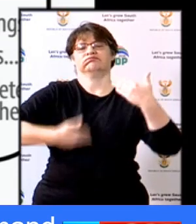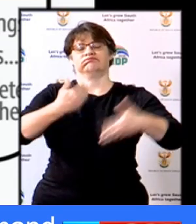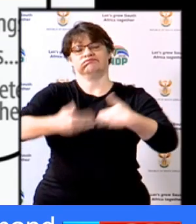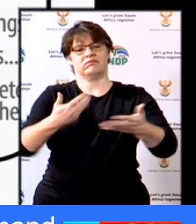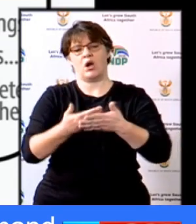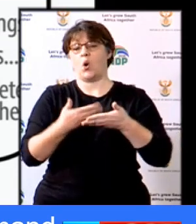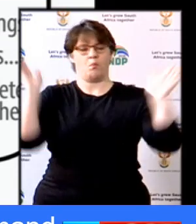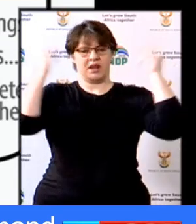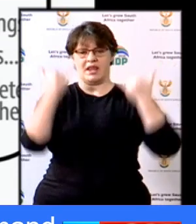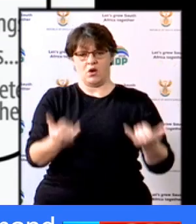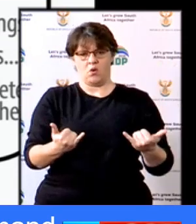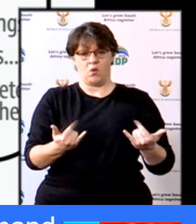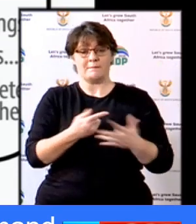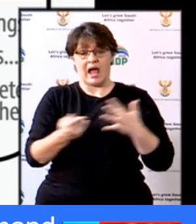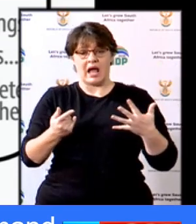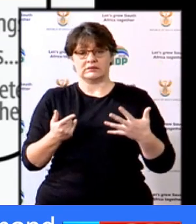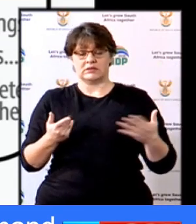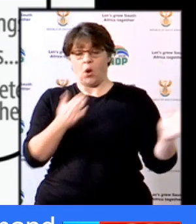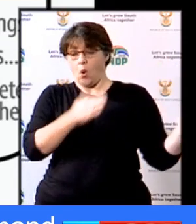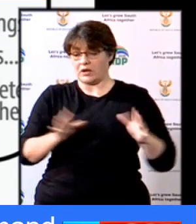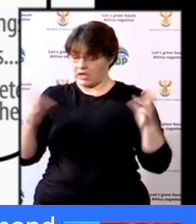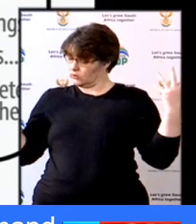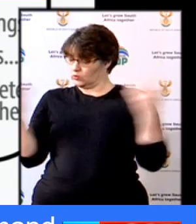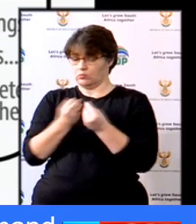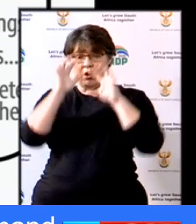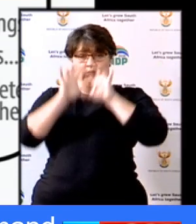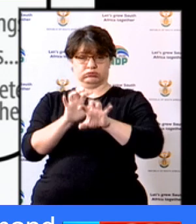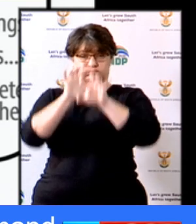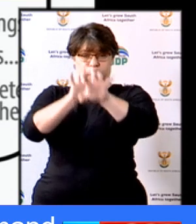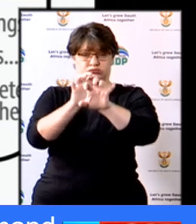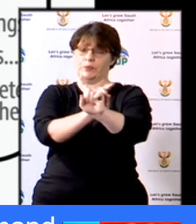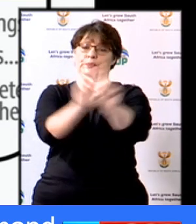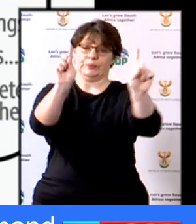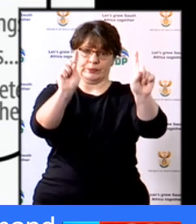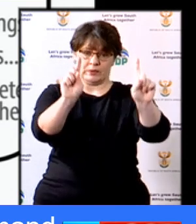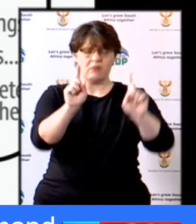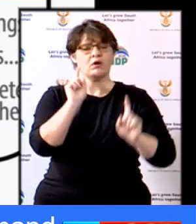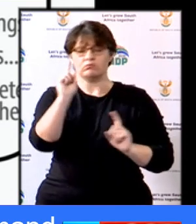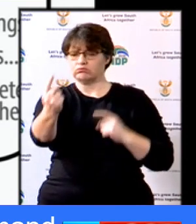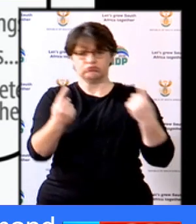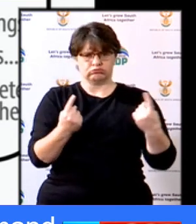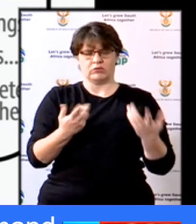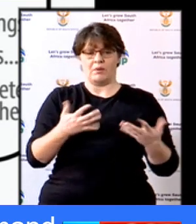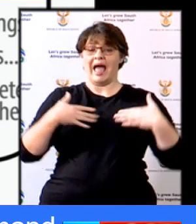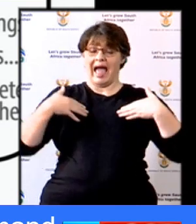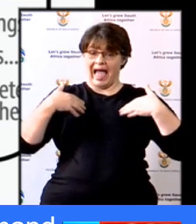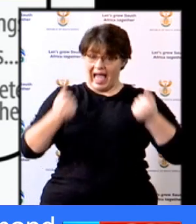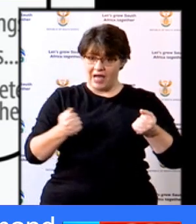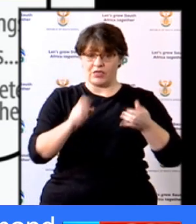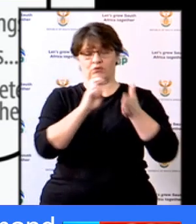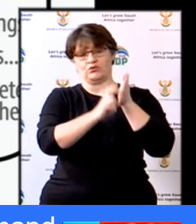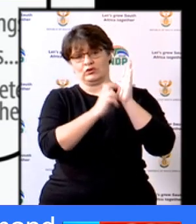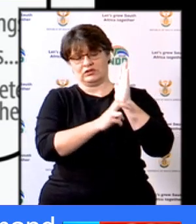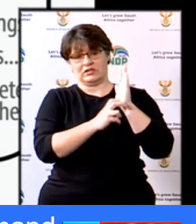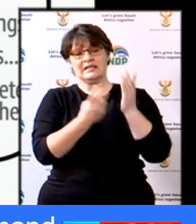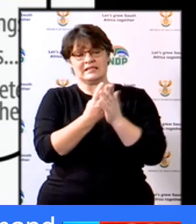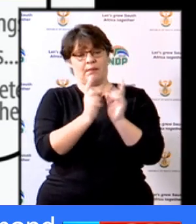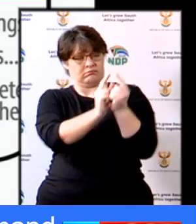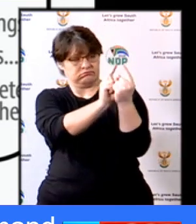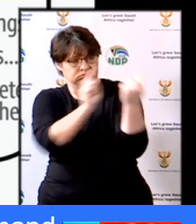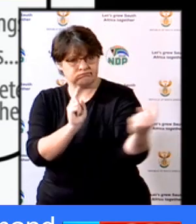in organized groups. In this regard, health protocols and social